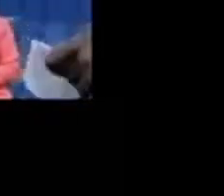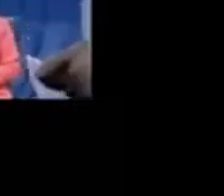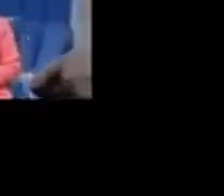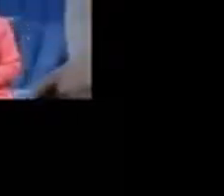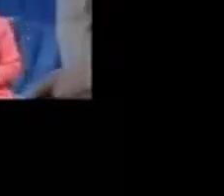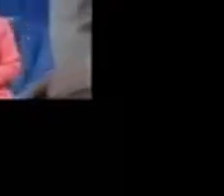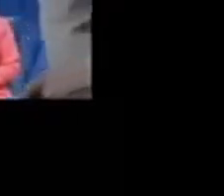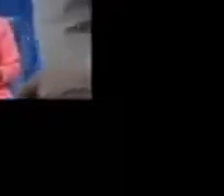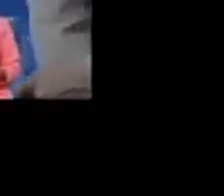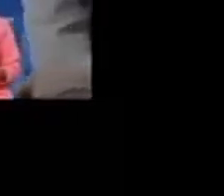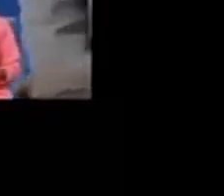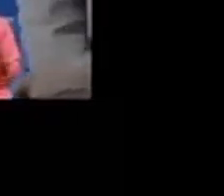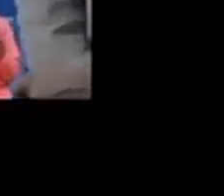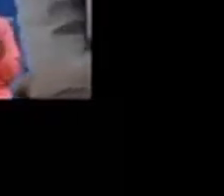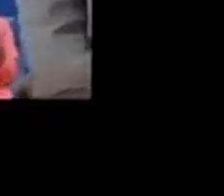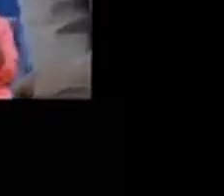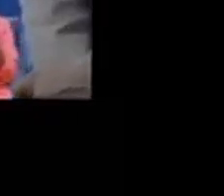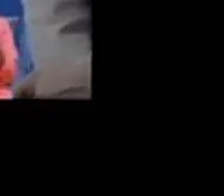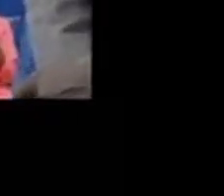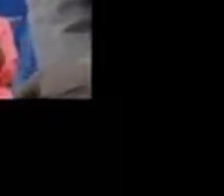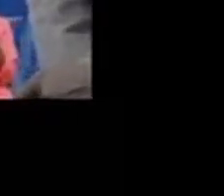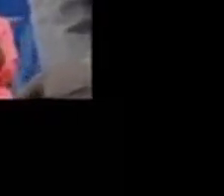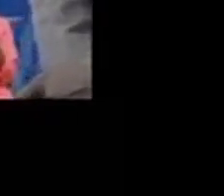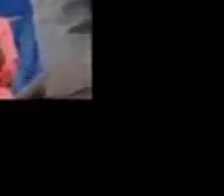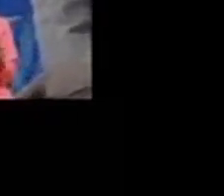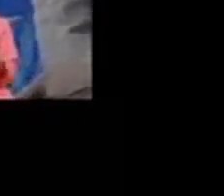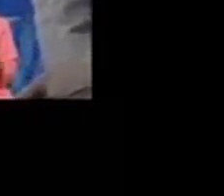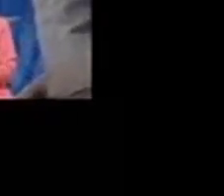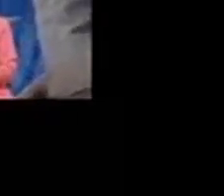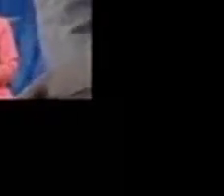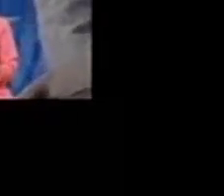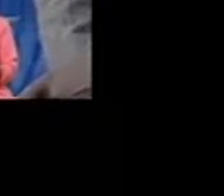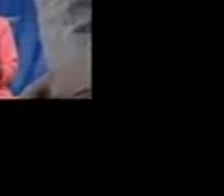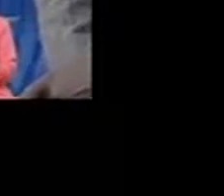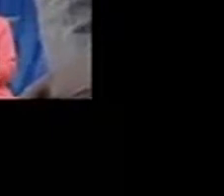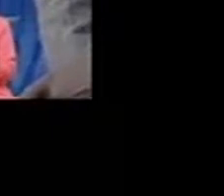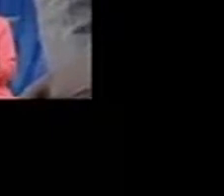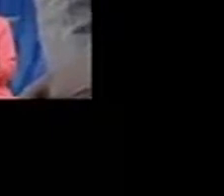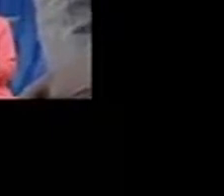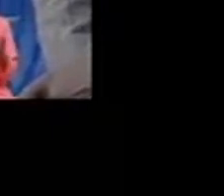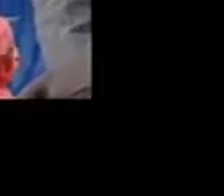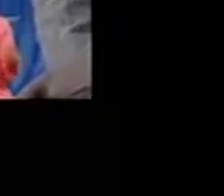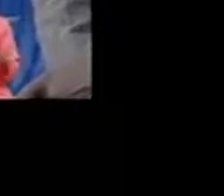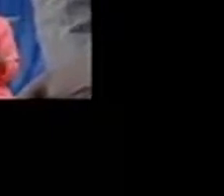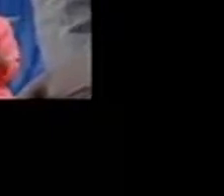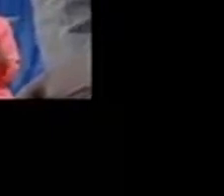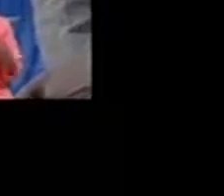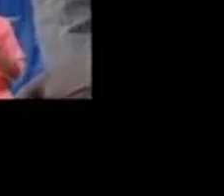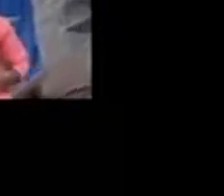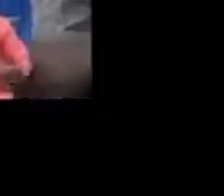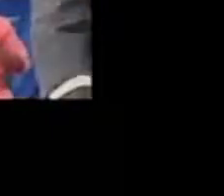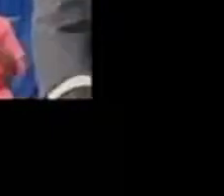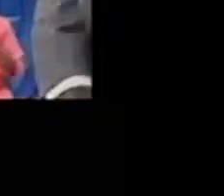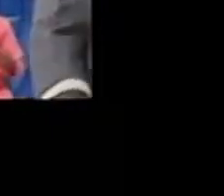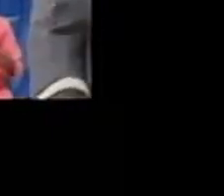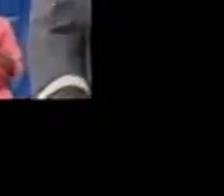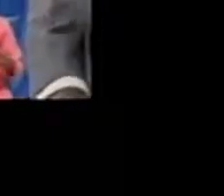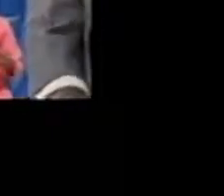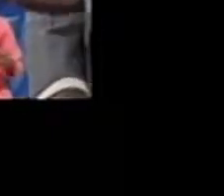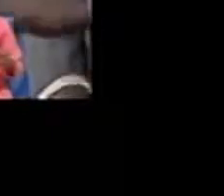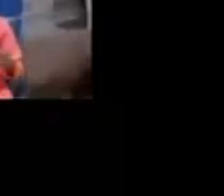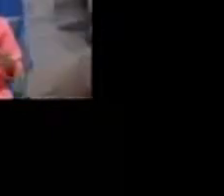Modupe lale yin tori pe ise t'Olorun se ni inu aye mi modupe lowo Olorun owo yi